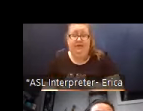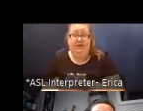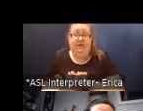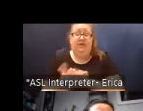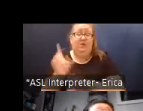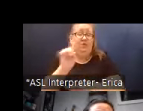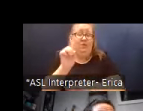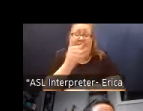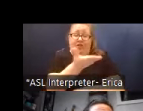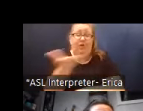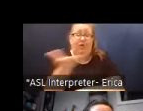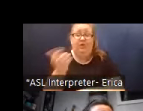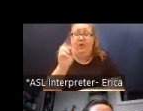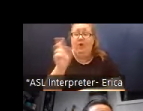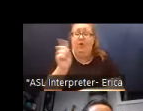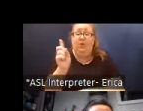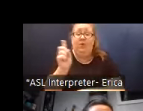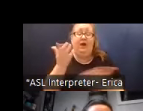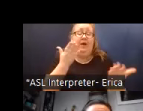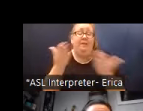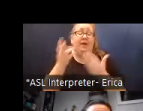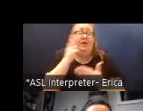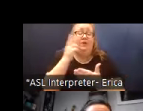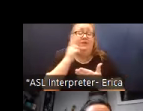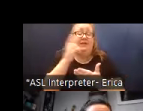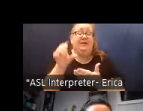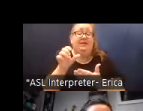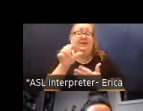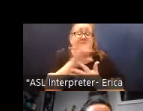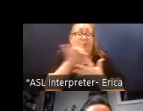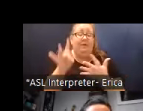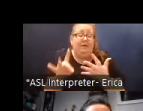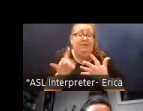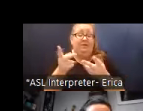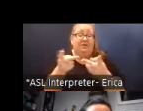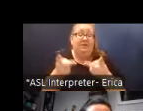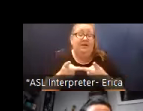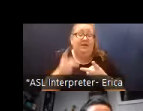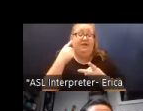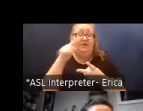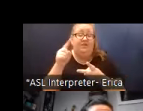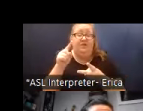at? Or where might there be some candidate sites for resilience hubs?